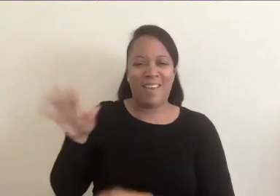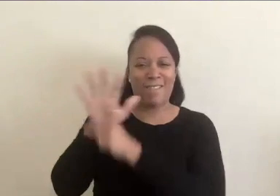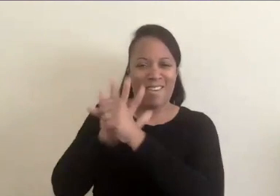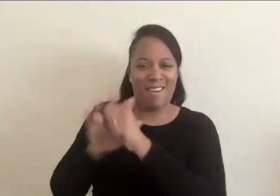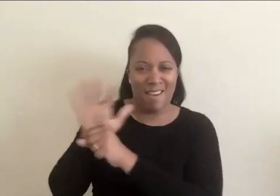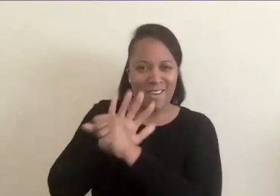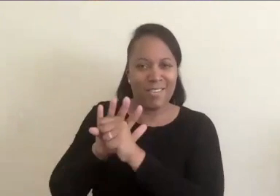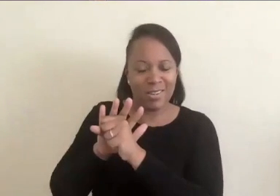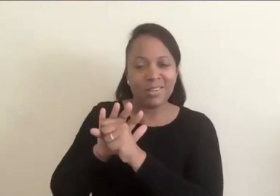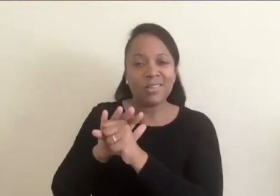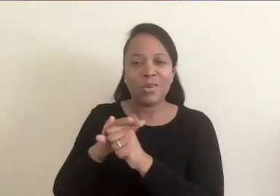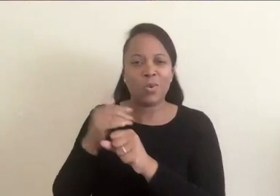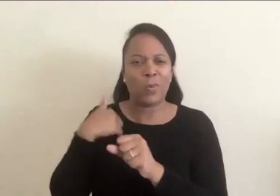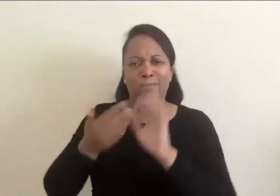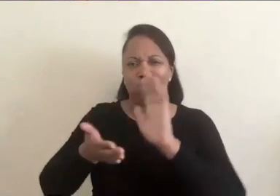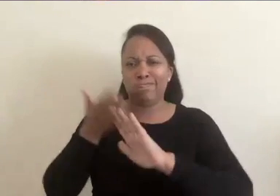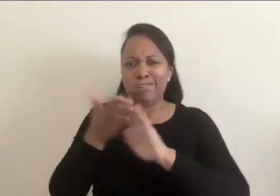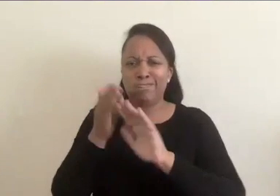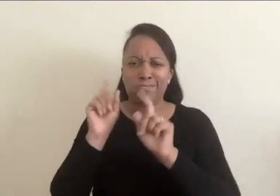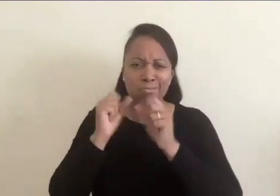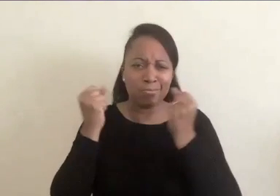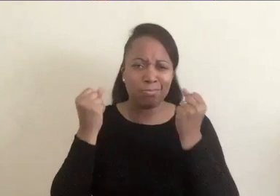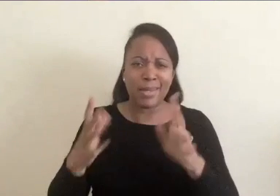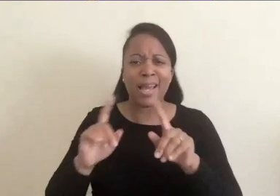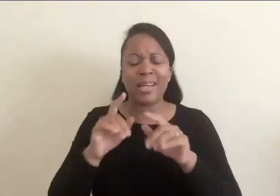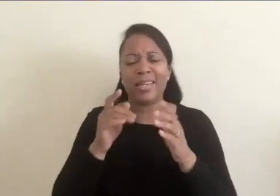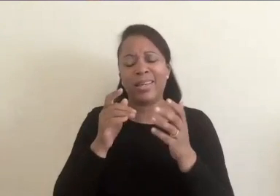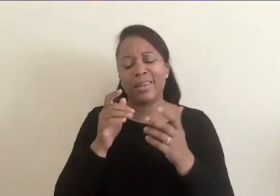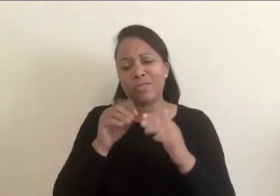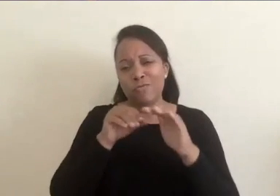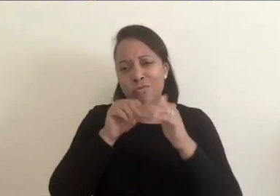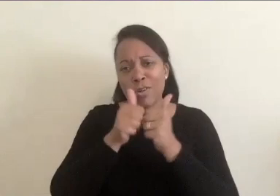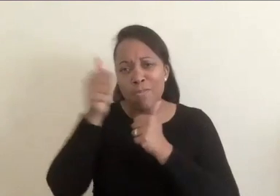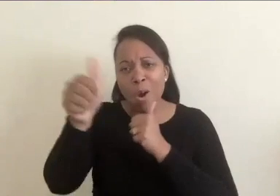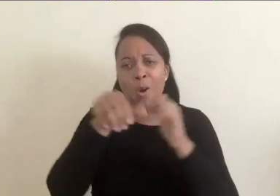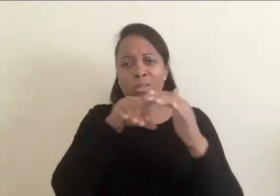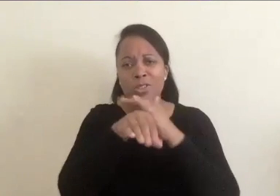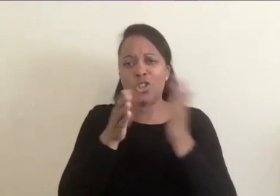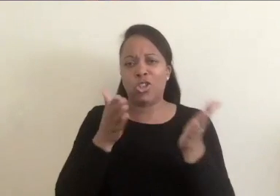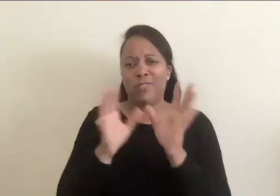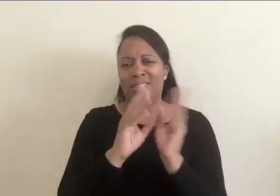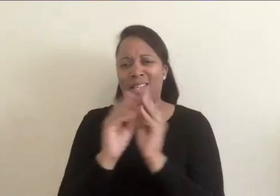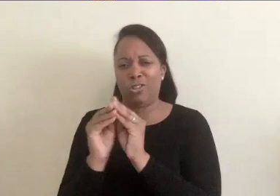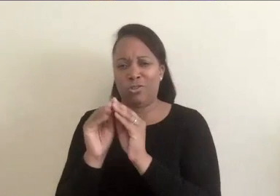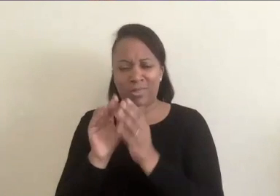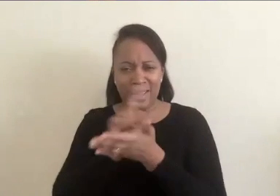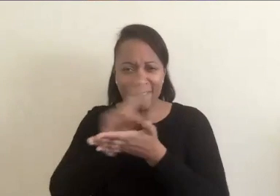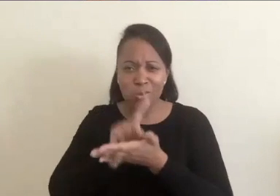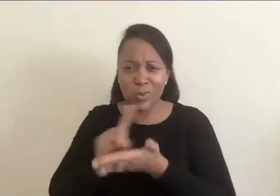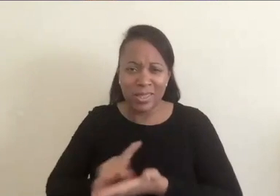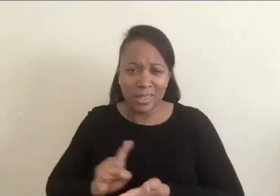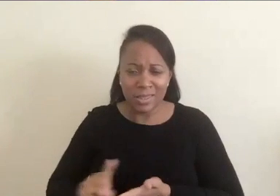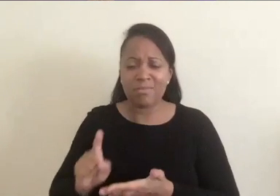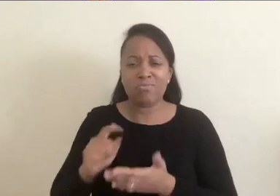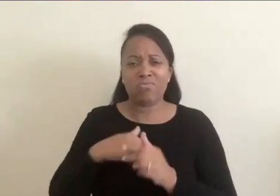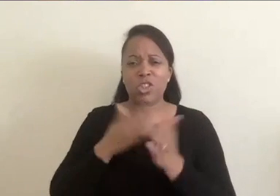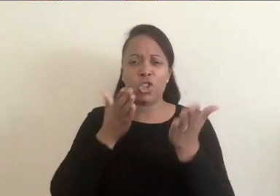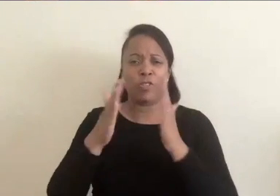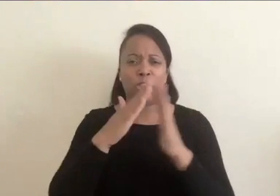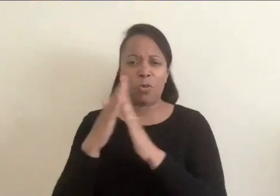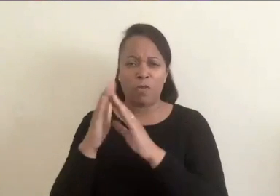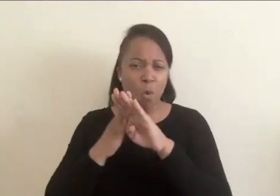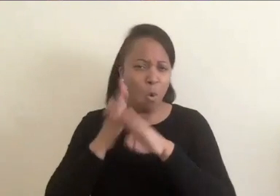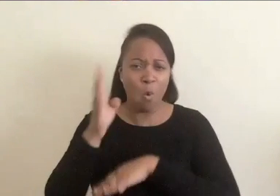Philadelphia area. We conduct hundreds of remote accessibility service sessions every week, and we have been serving the community for